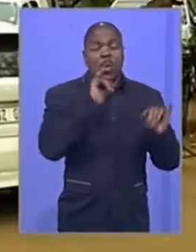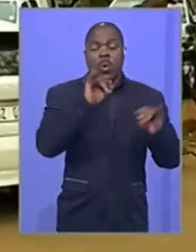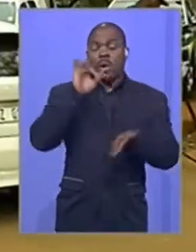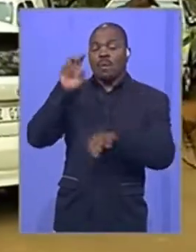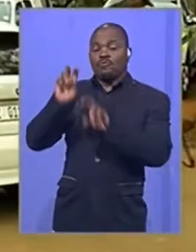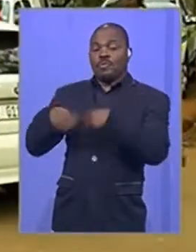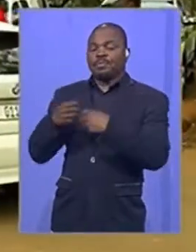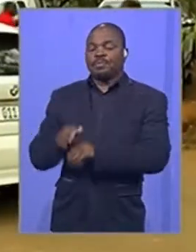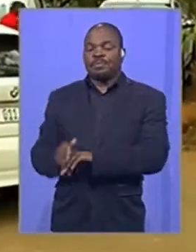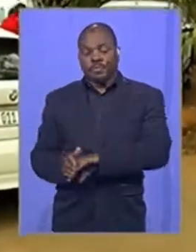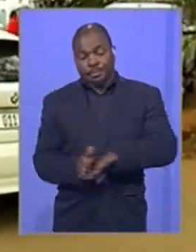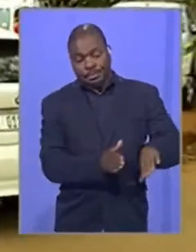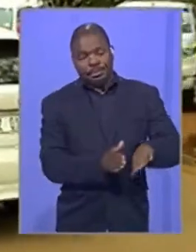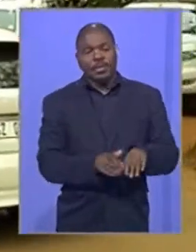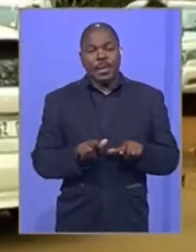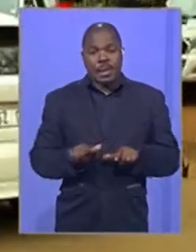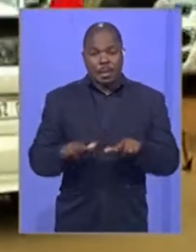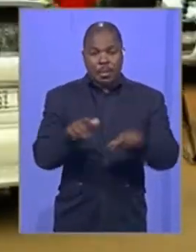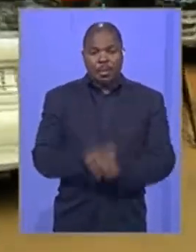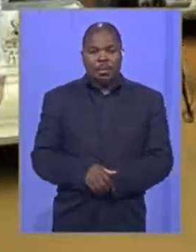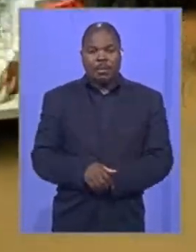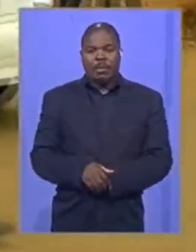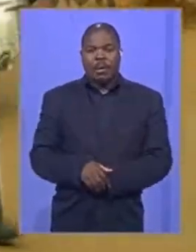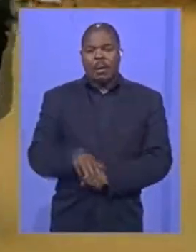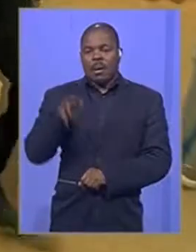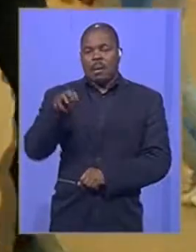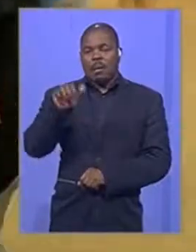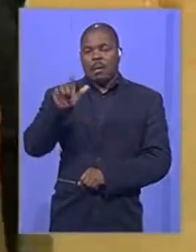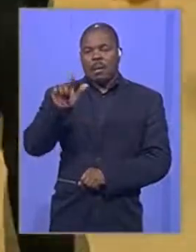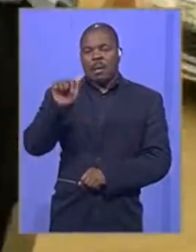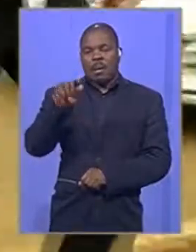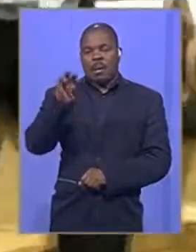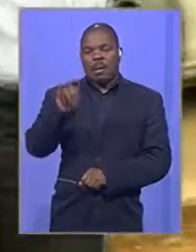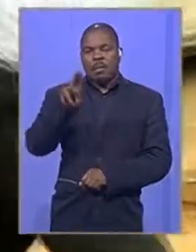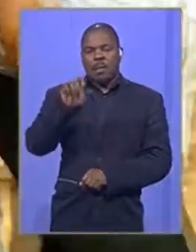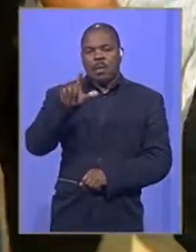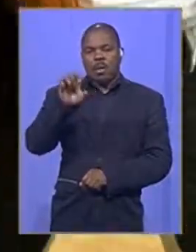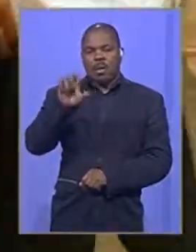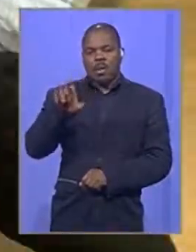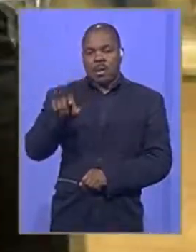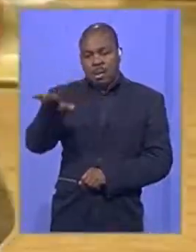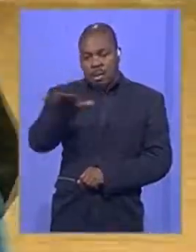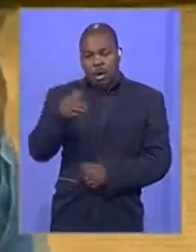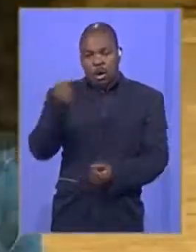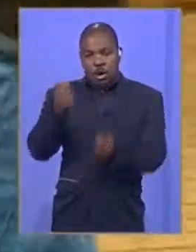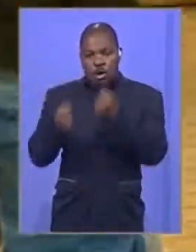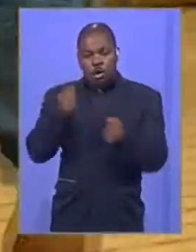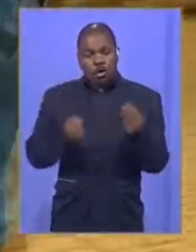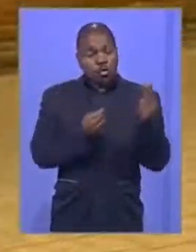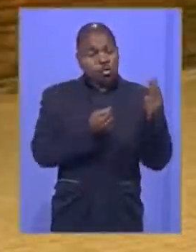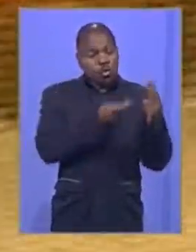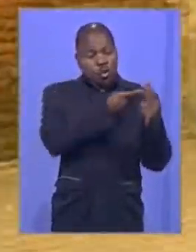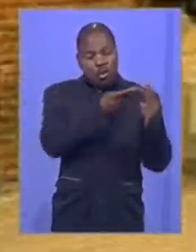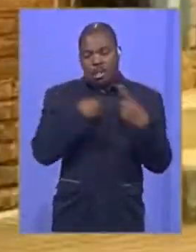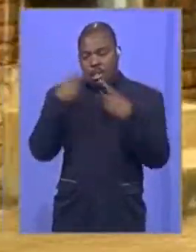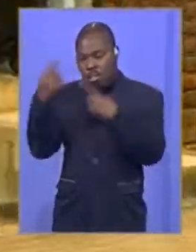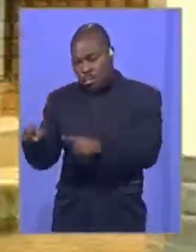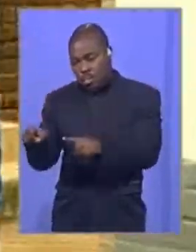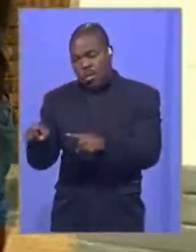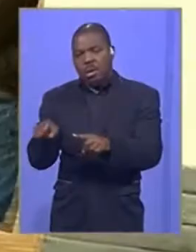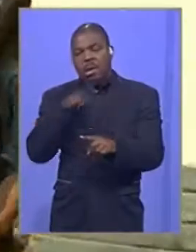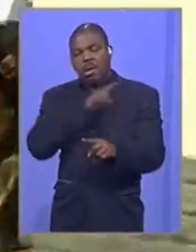Ka provinseng ya Limpopo kgorotsheko ya magistrata wa Malamolele e hlwele e šutišitše molato kgatlhanong le banna ba babedi bao ba latofatšwago ka polao